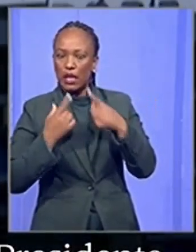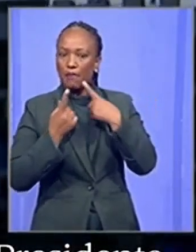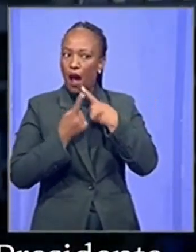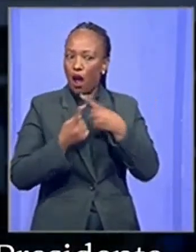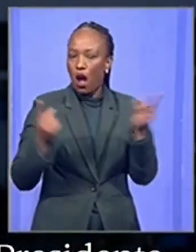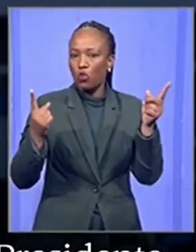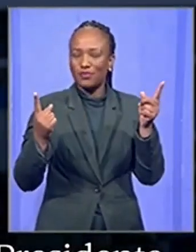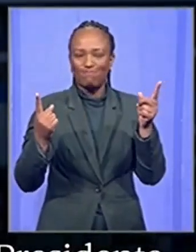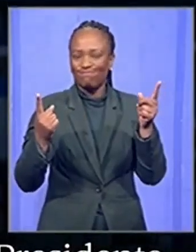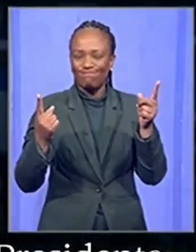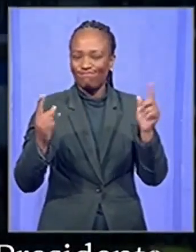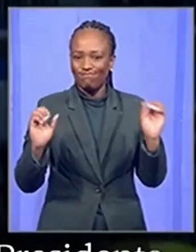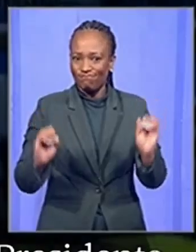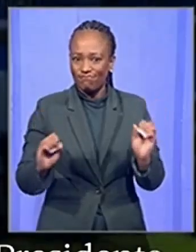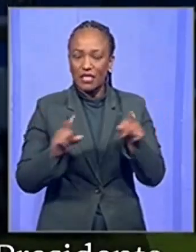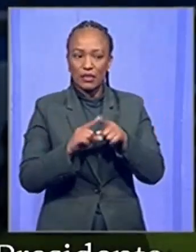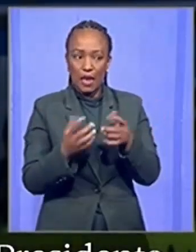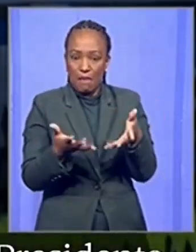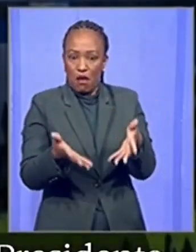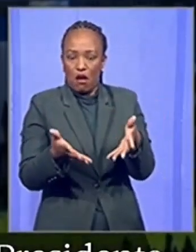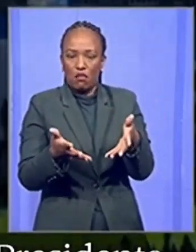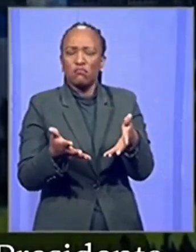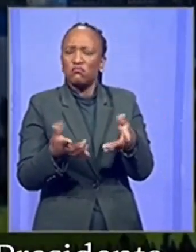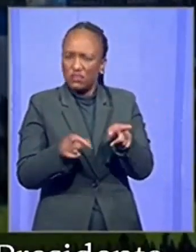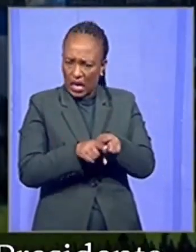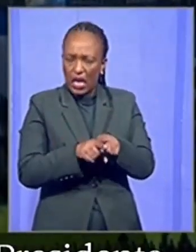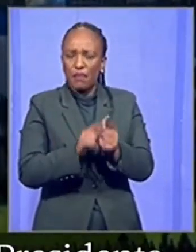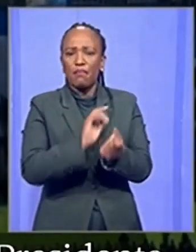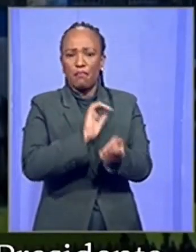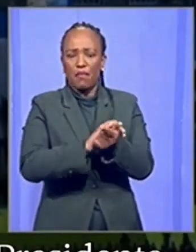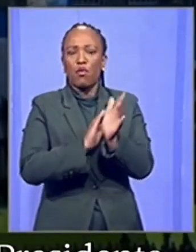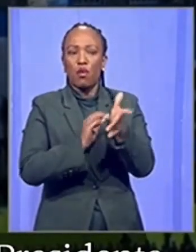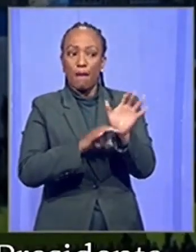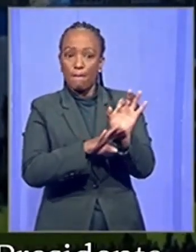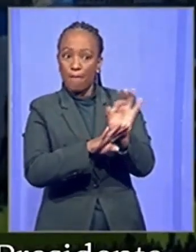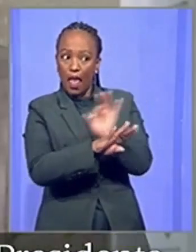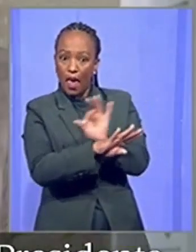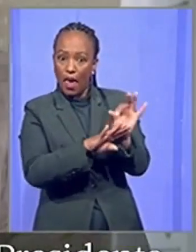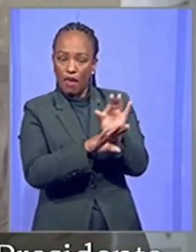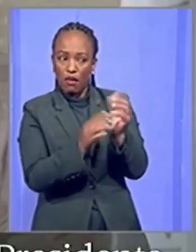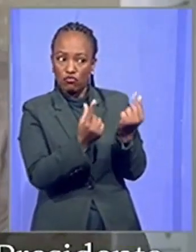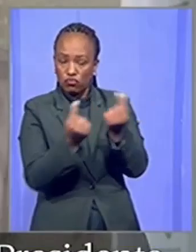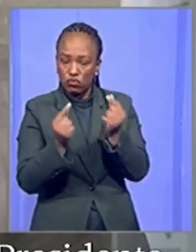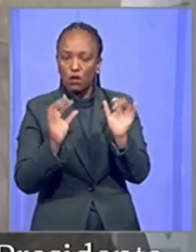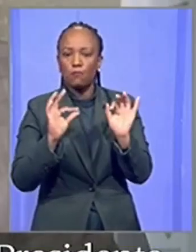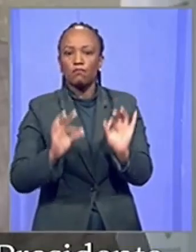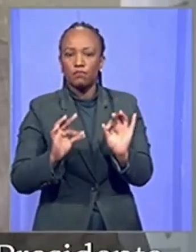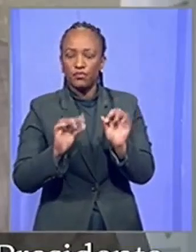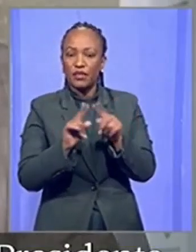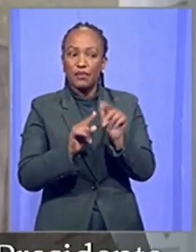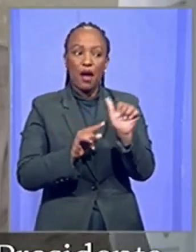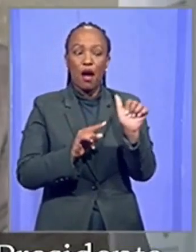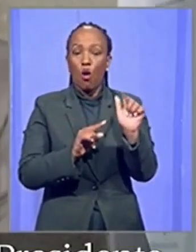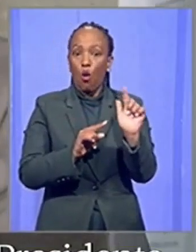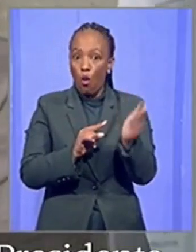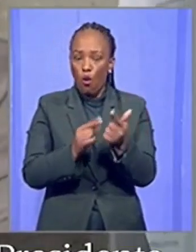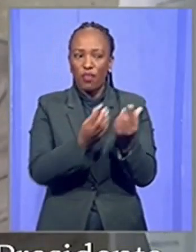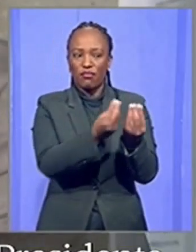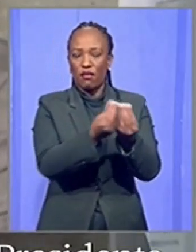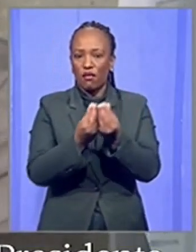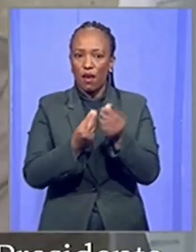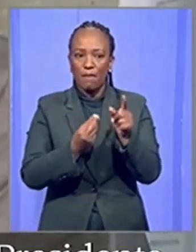made. This one also will happen accordingly as planned, and all other things that might be